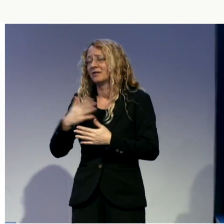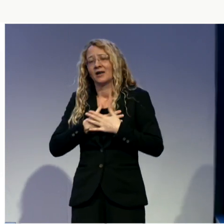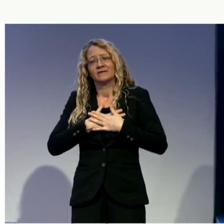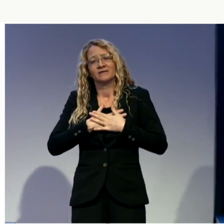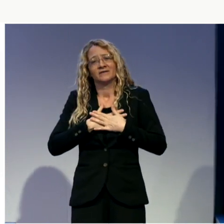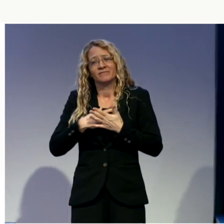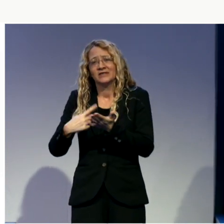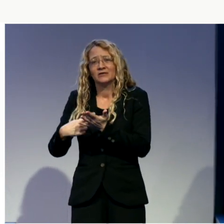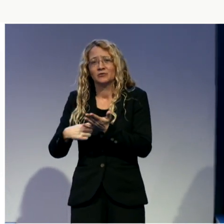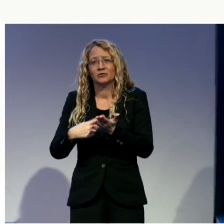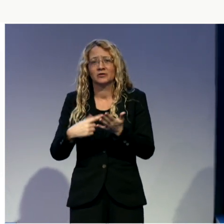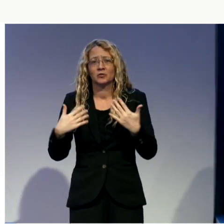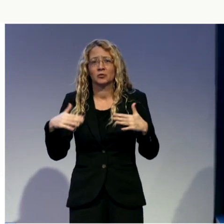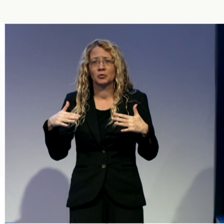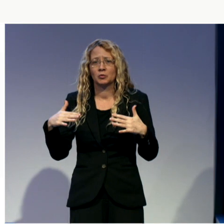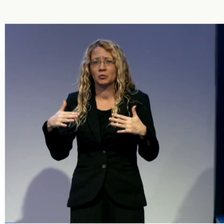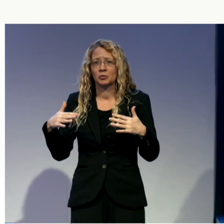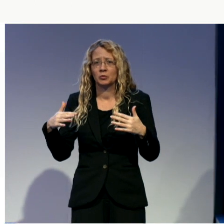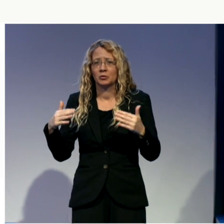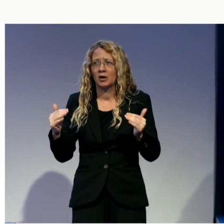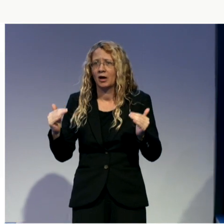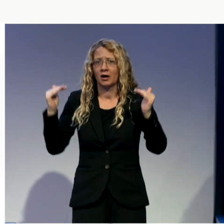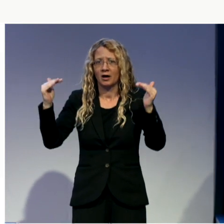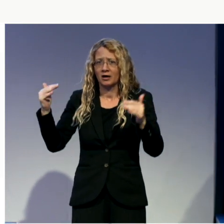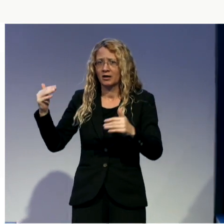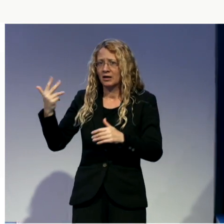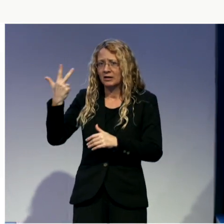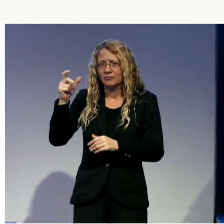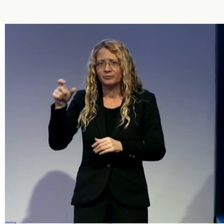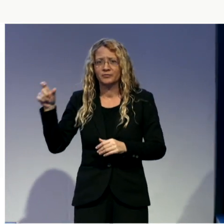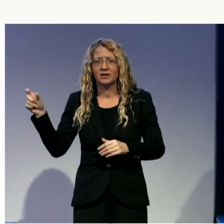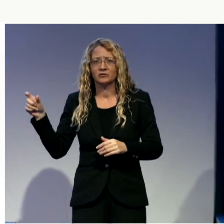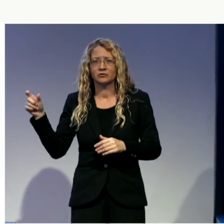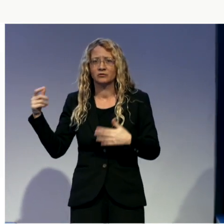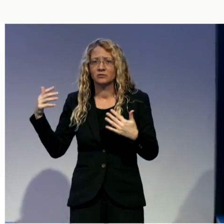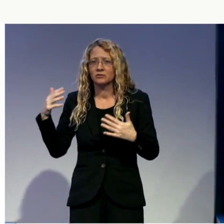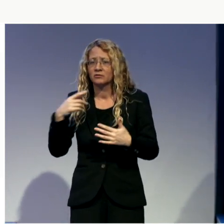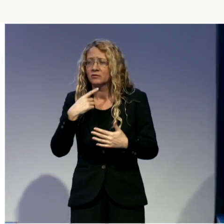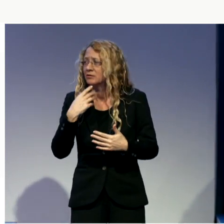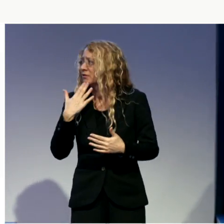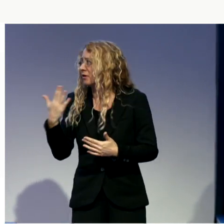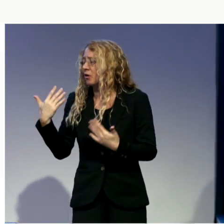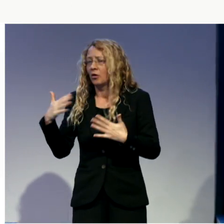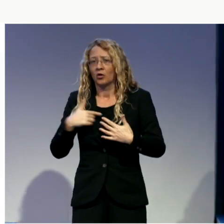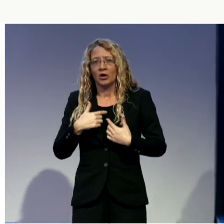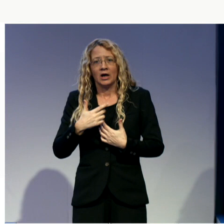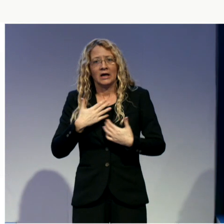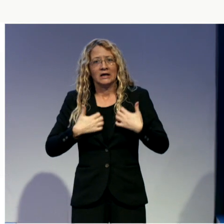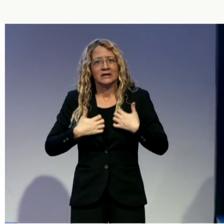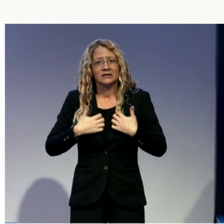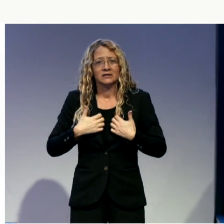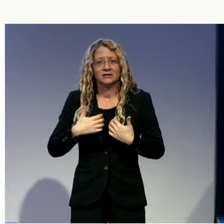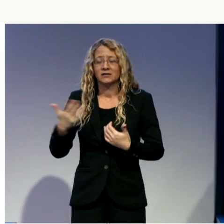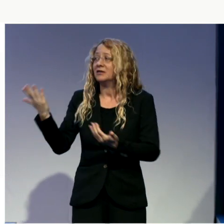quality, quality. Isaac and Cathrine and Zara, thank you not only for being on our panel, but those fabulous selection